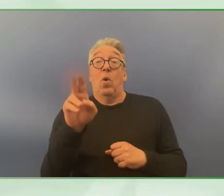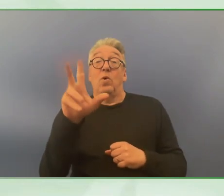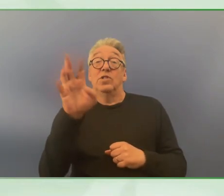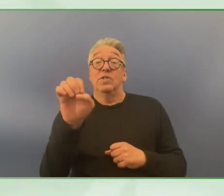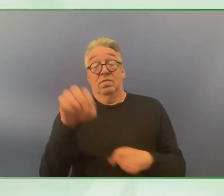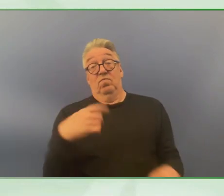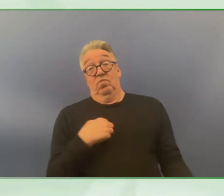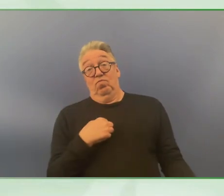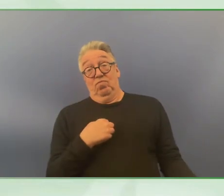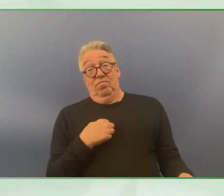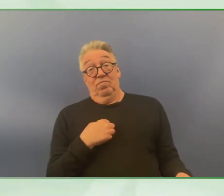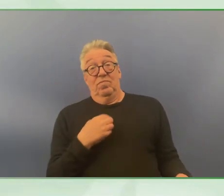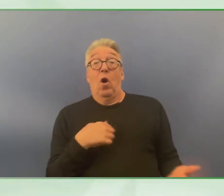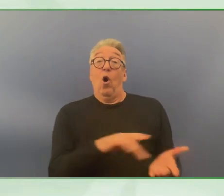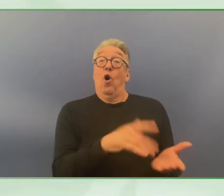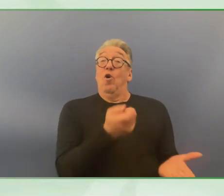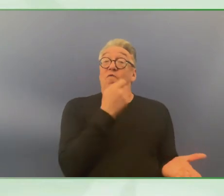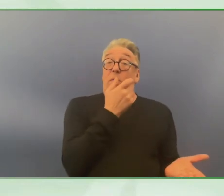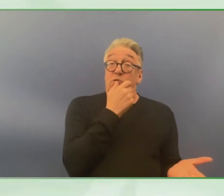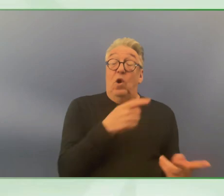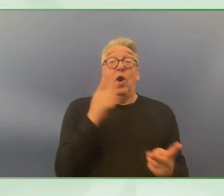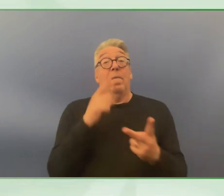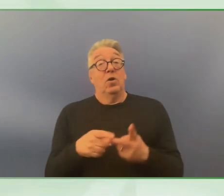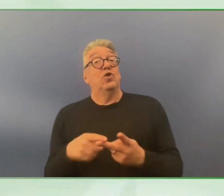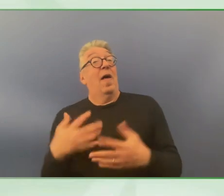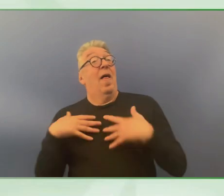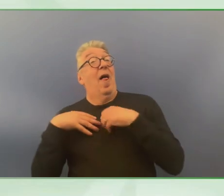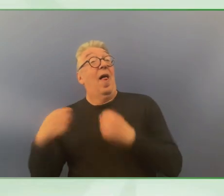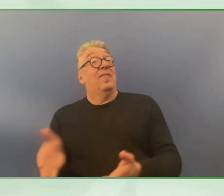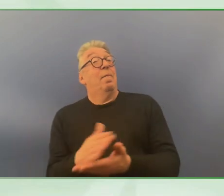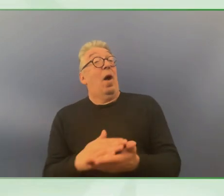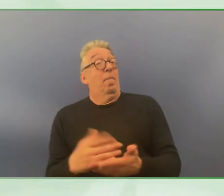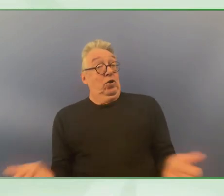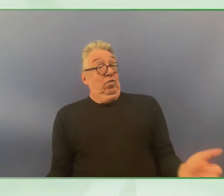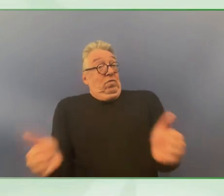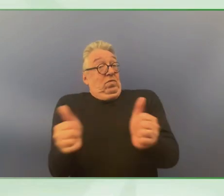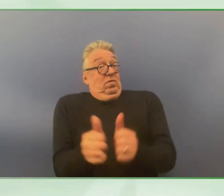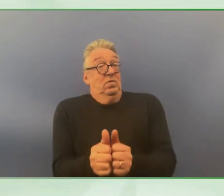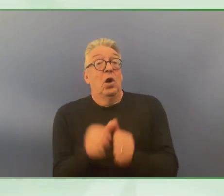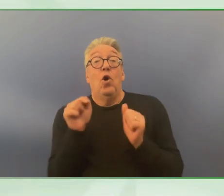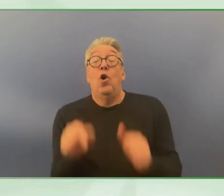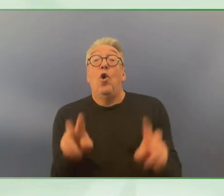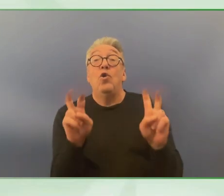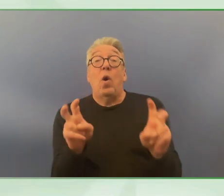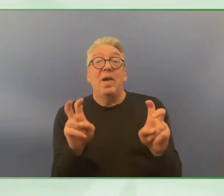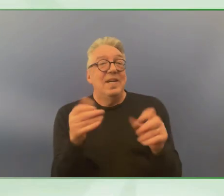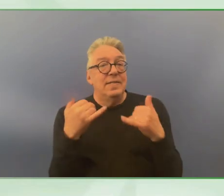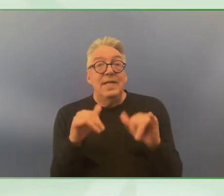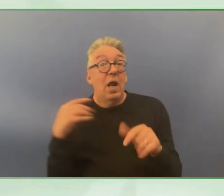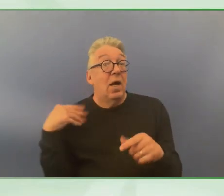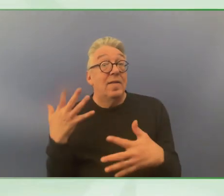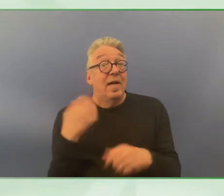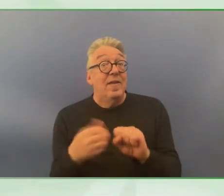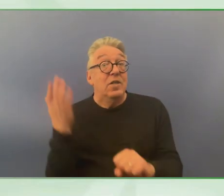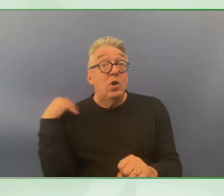our pharmaceutical and our consumer health division. You know, this topic wasn't being talked about 10 years ago. It was